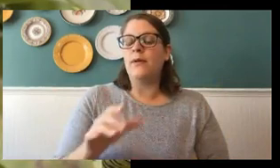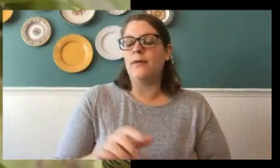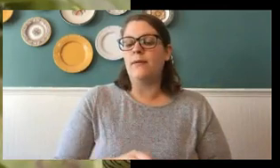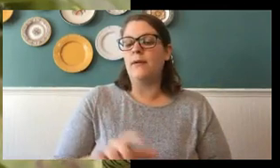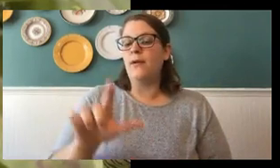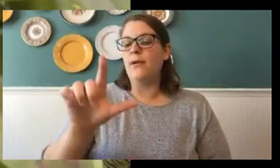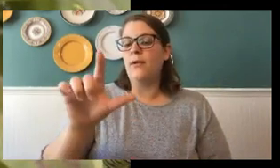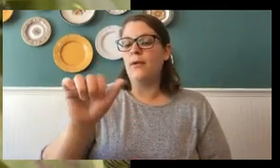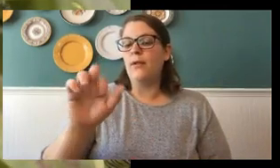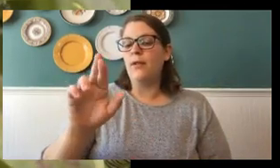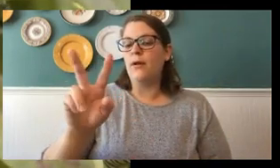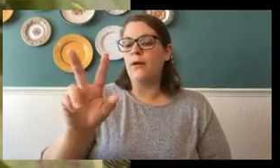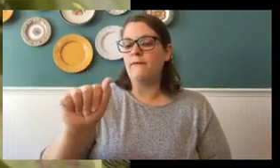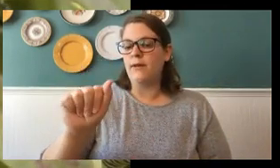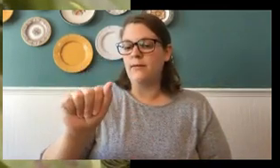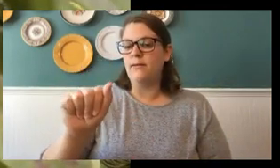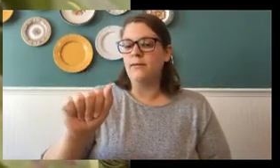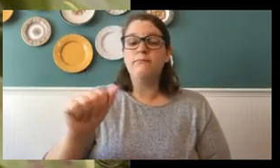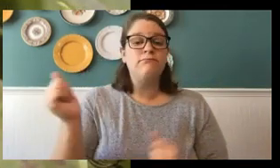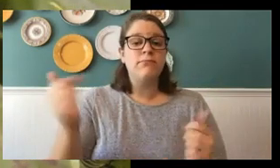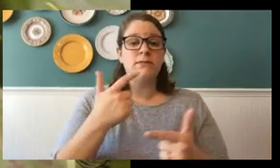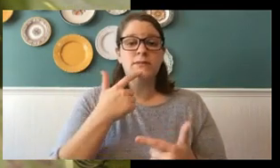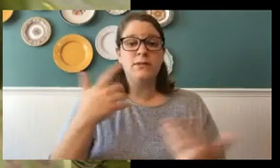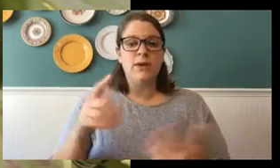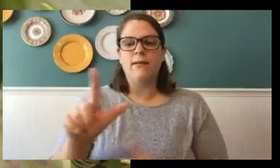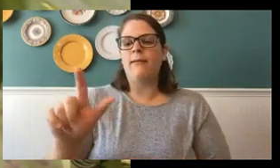larva. Larva. Everybody say larva.